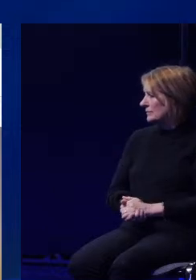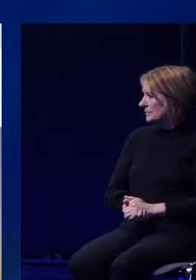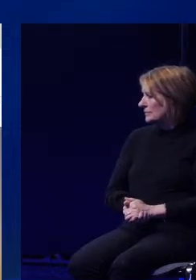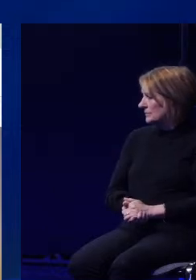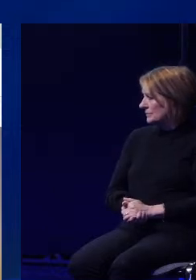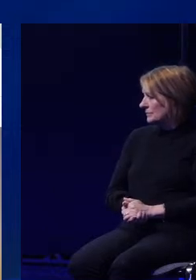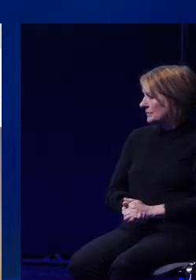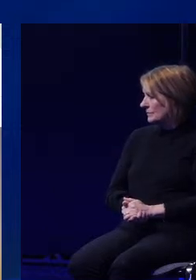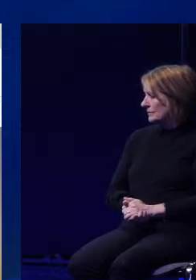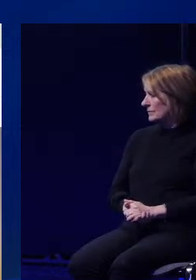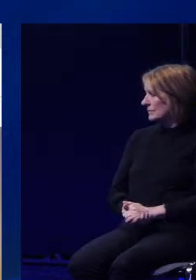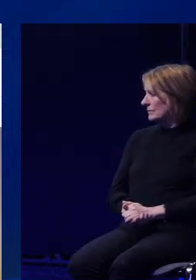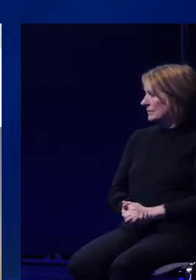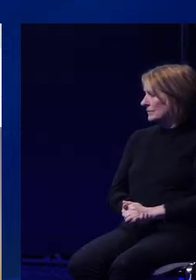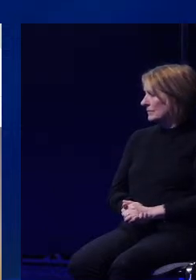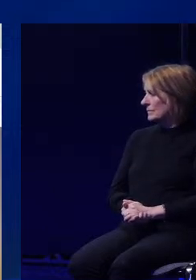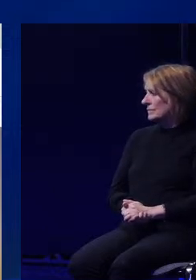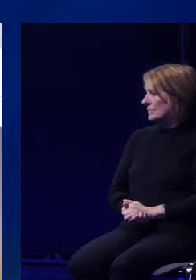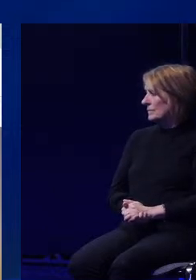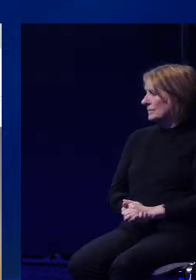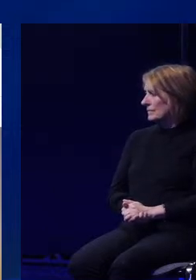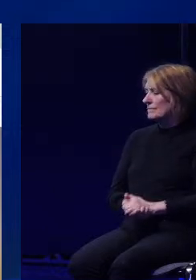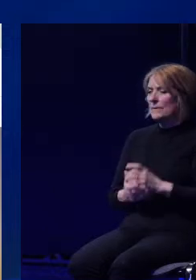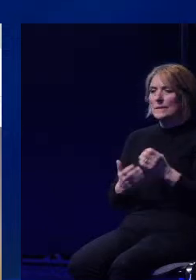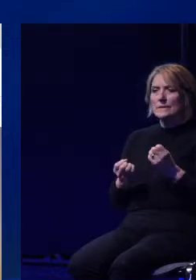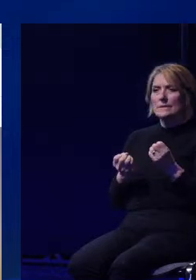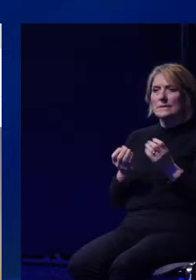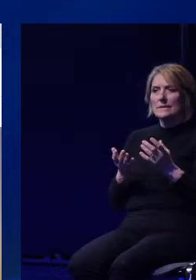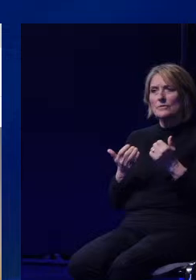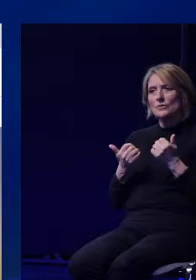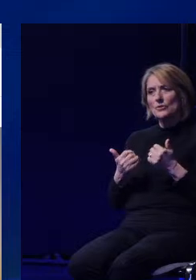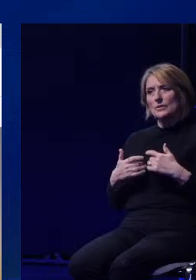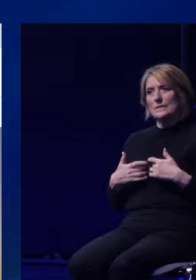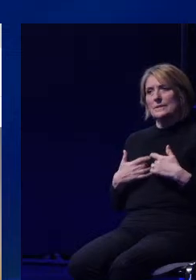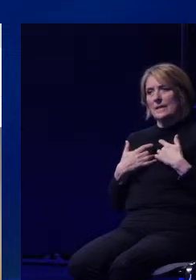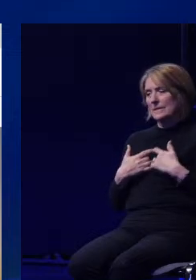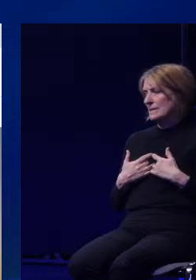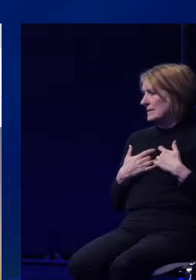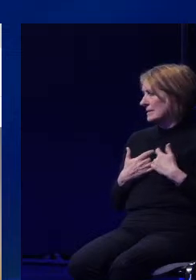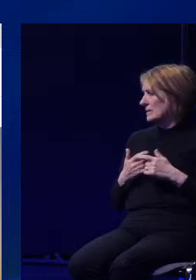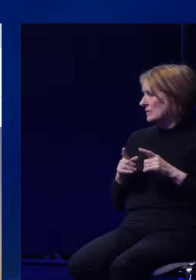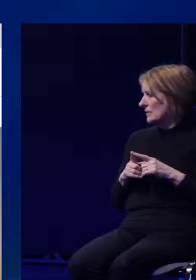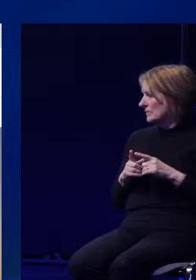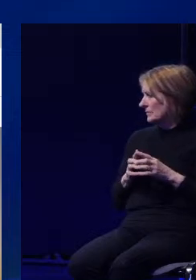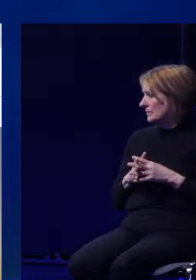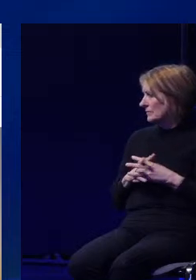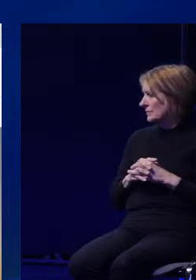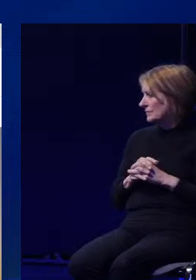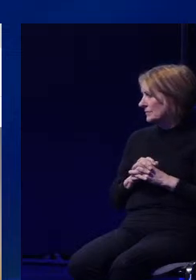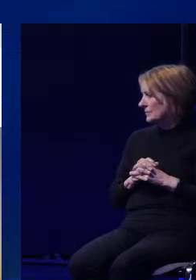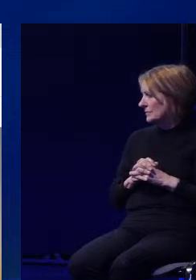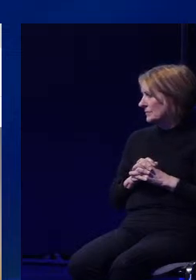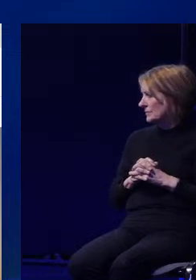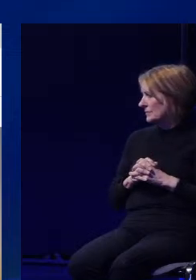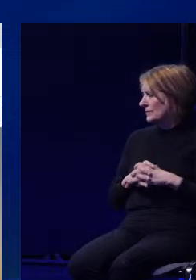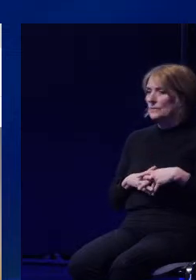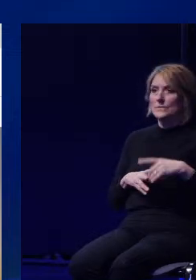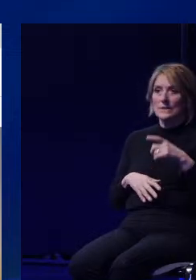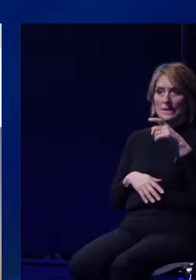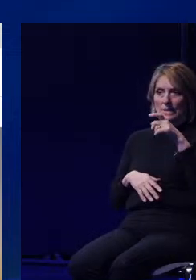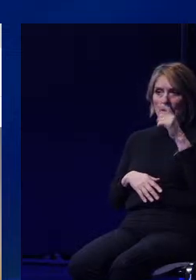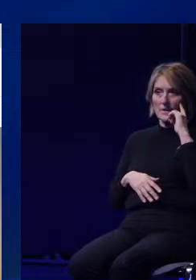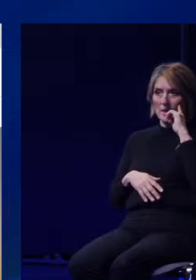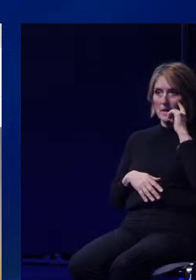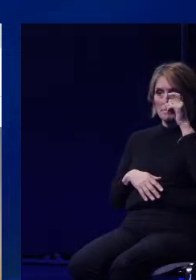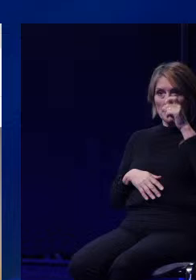That's what they tell us, but it will give you a good sense of what works. Now, it's interesting that somebody's in here. Is that right?